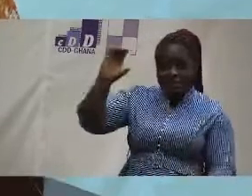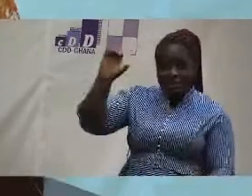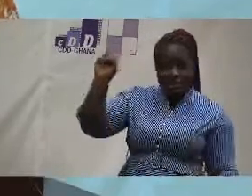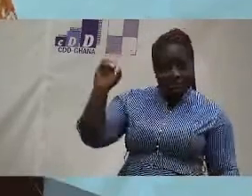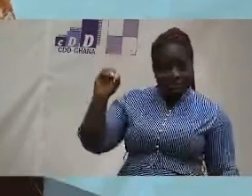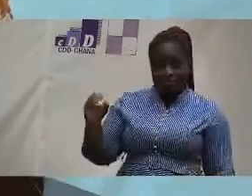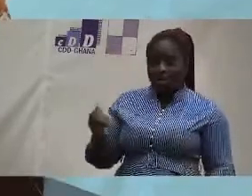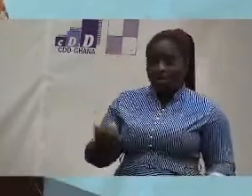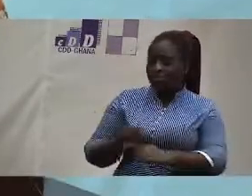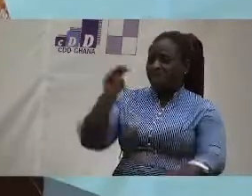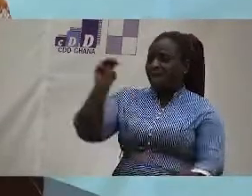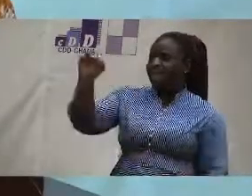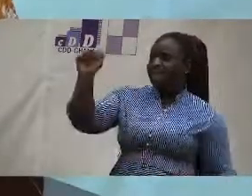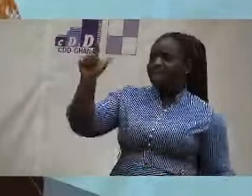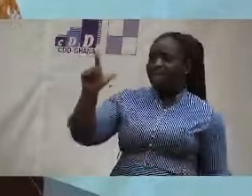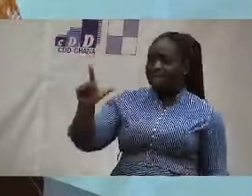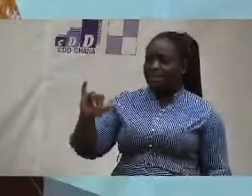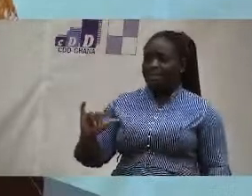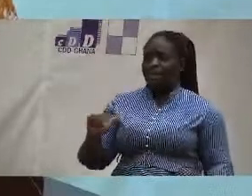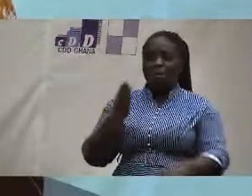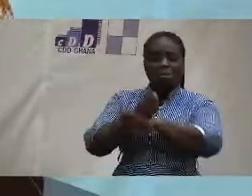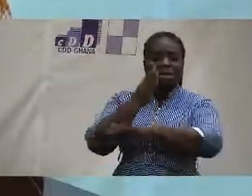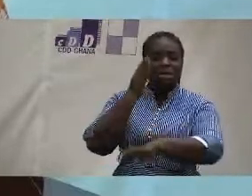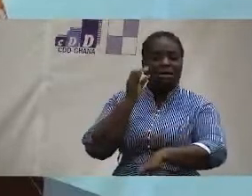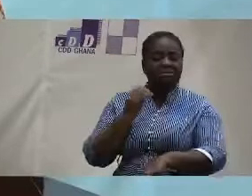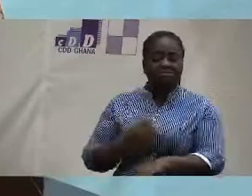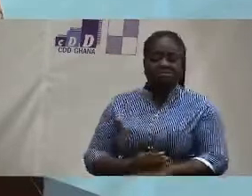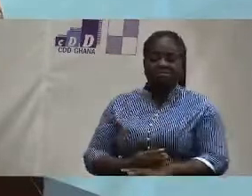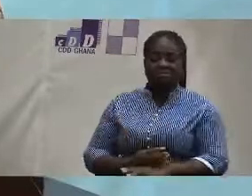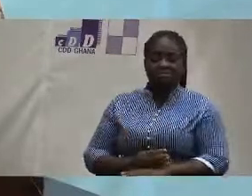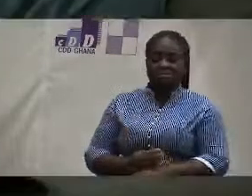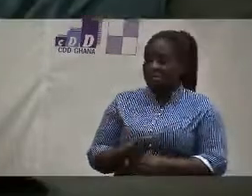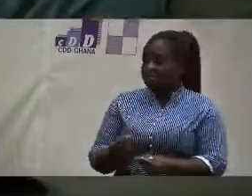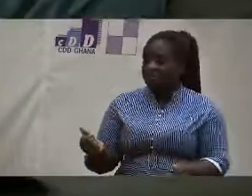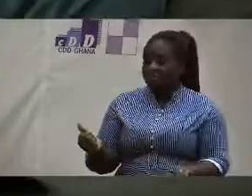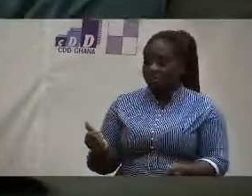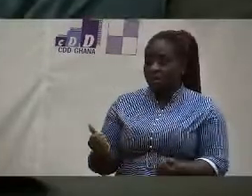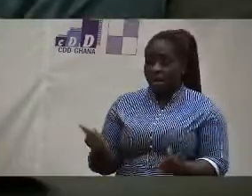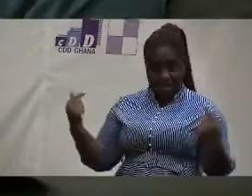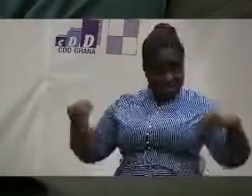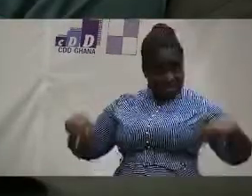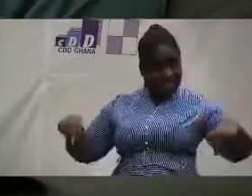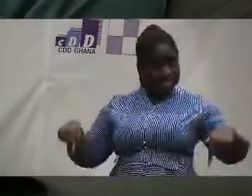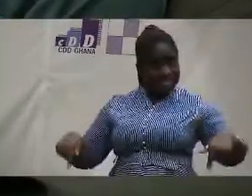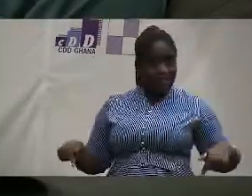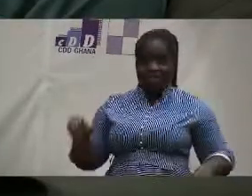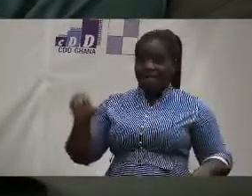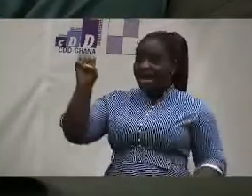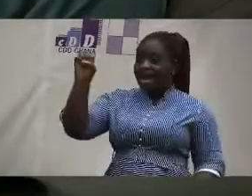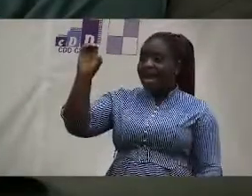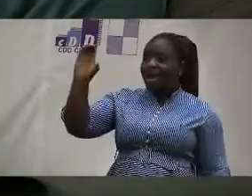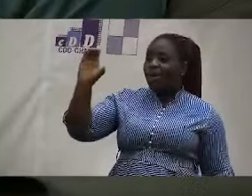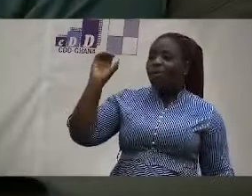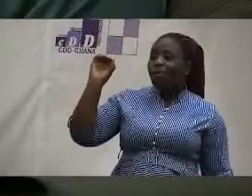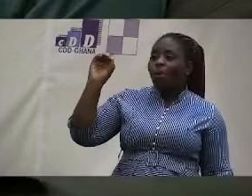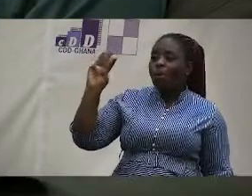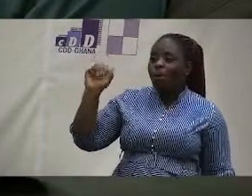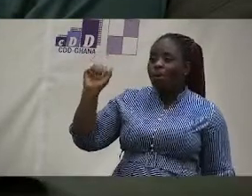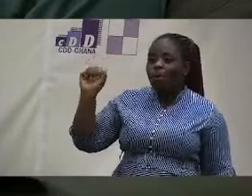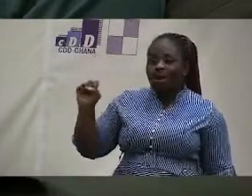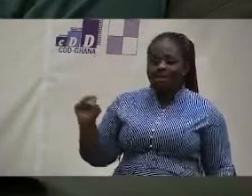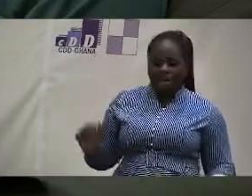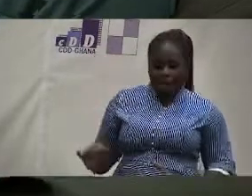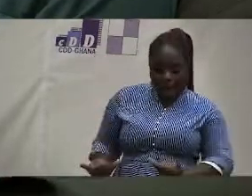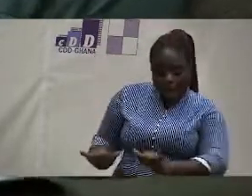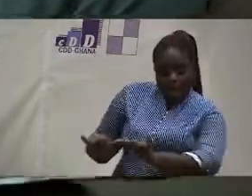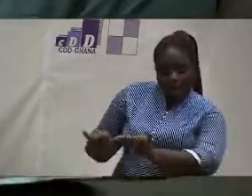from Mali, Benin, Burkina Faso, just to name a few. And today, ECOWAS is talking about a common